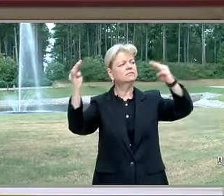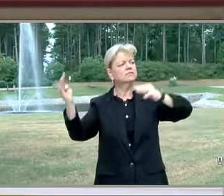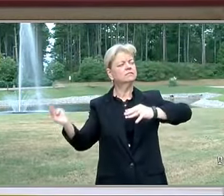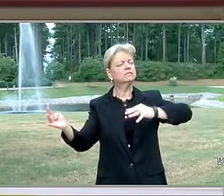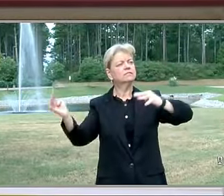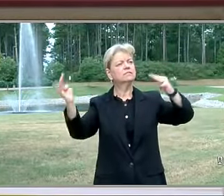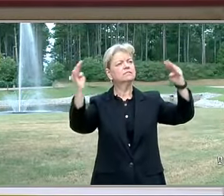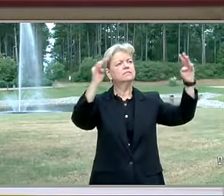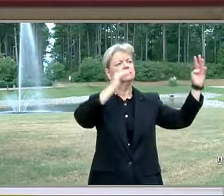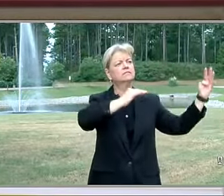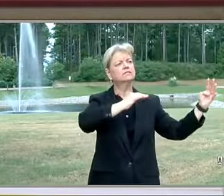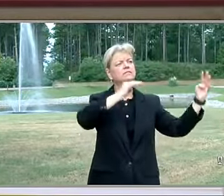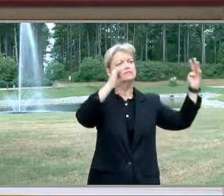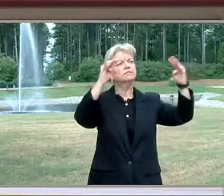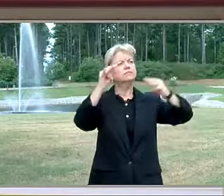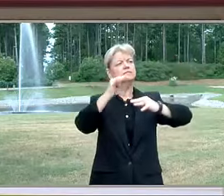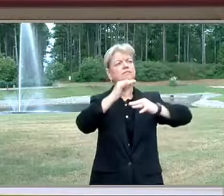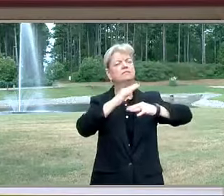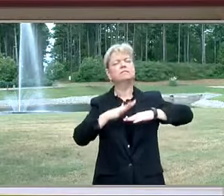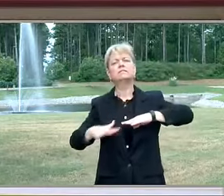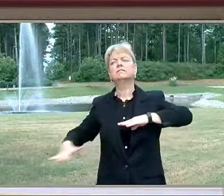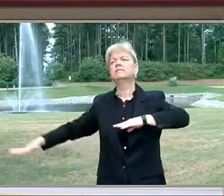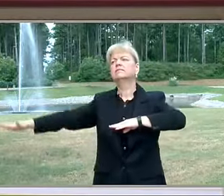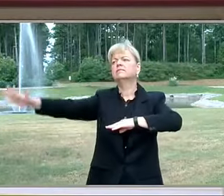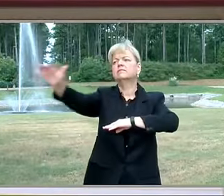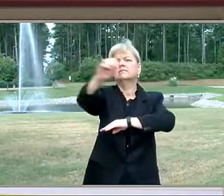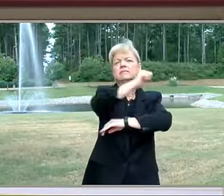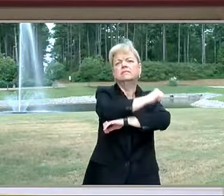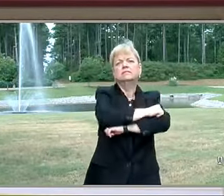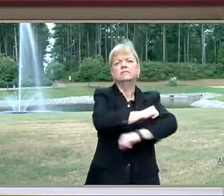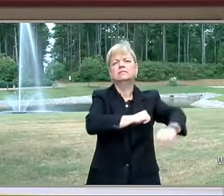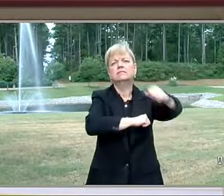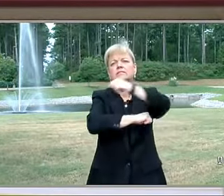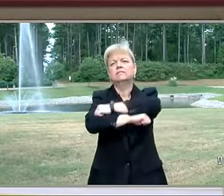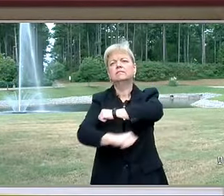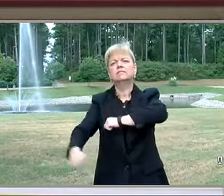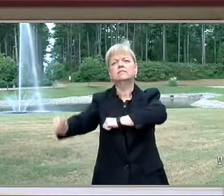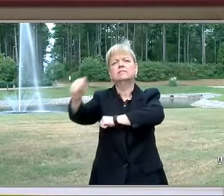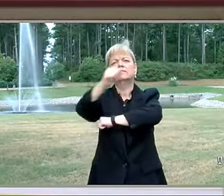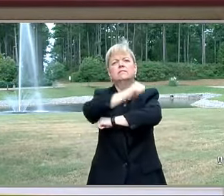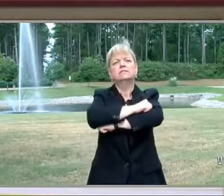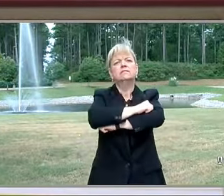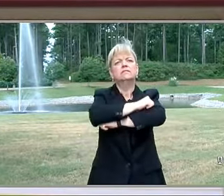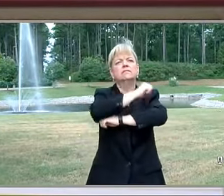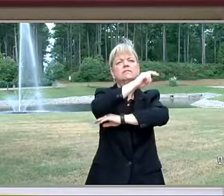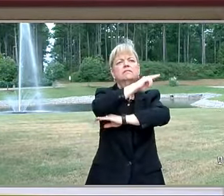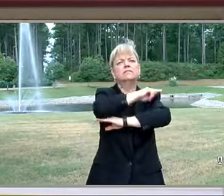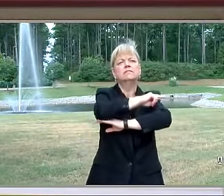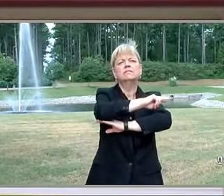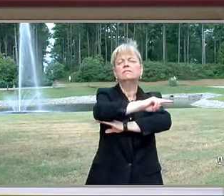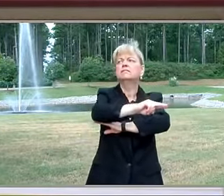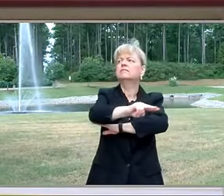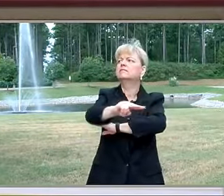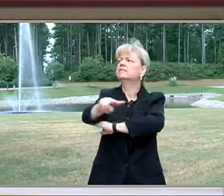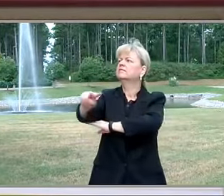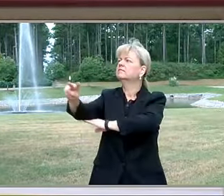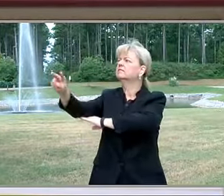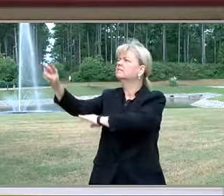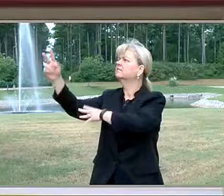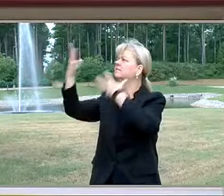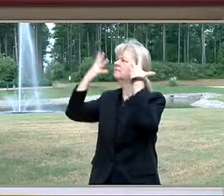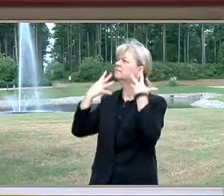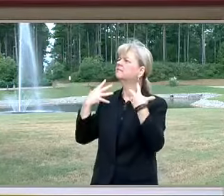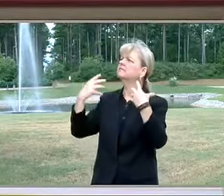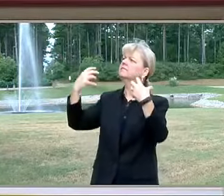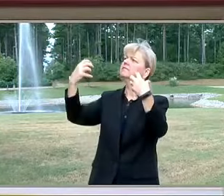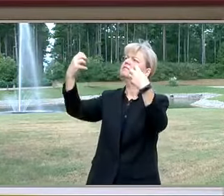perilous fight, o'er the ramparts we watched, were so